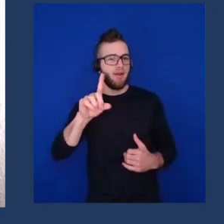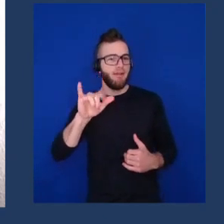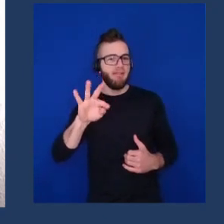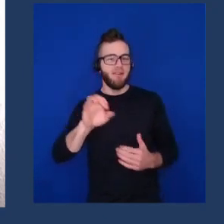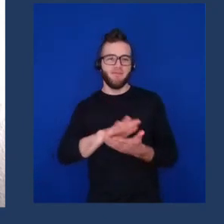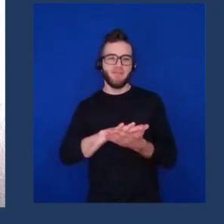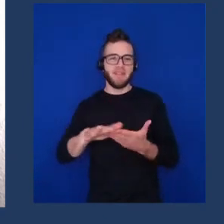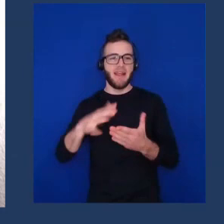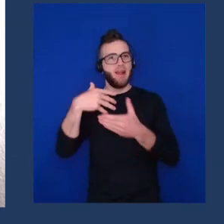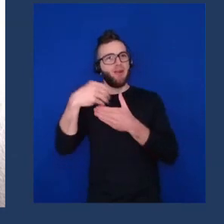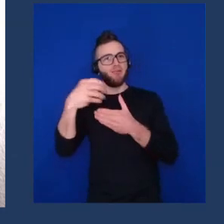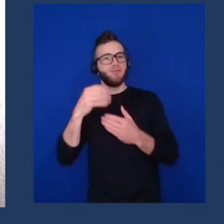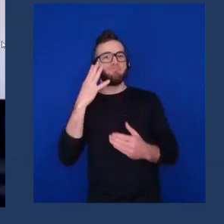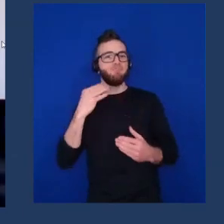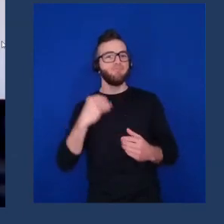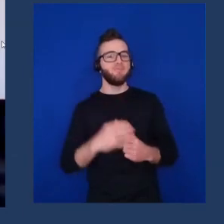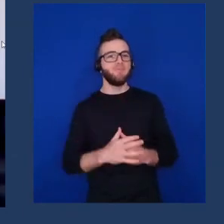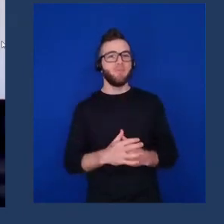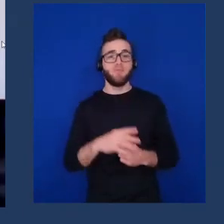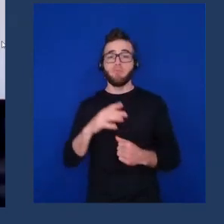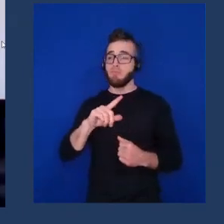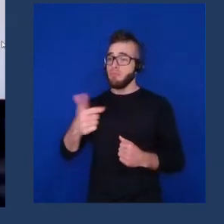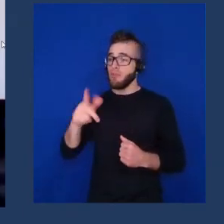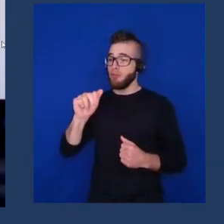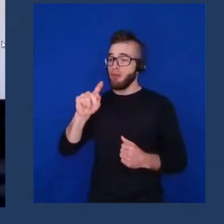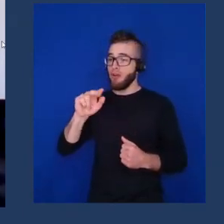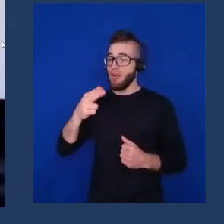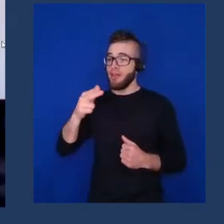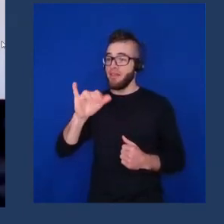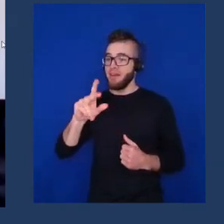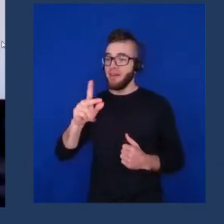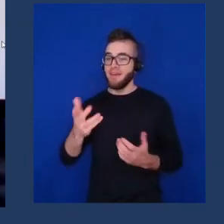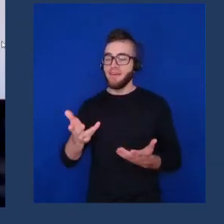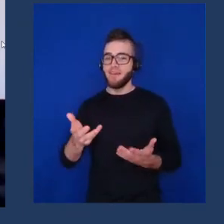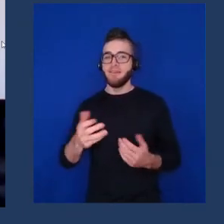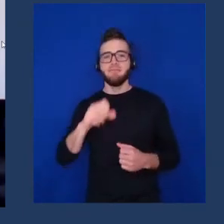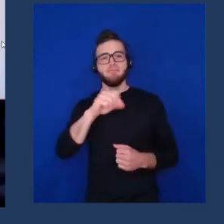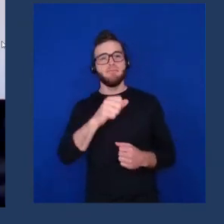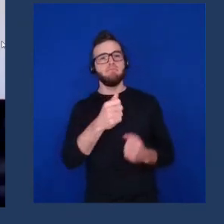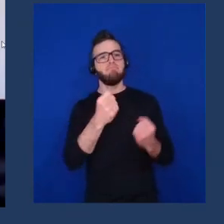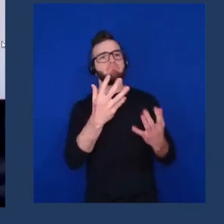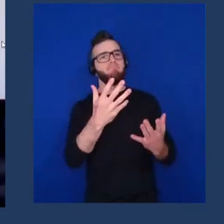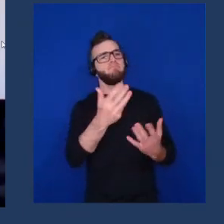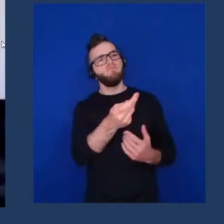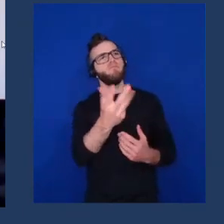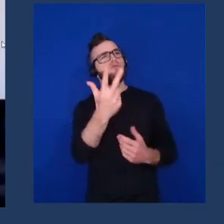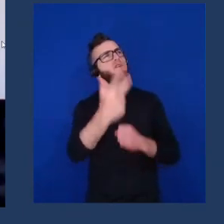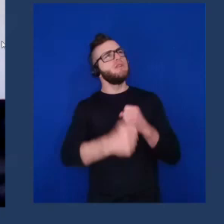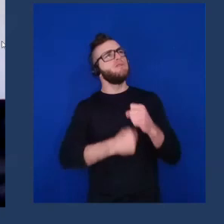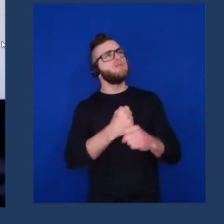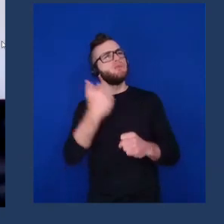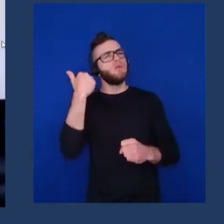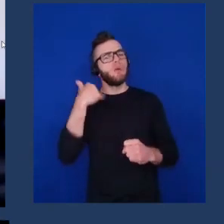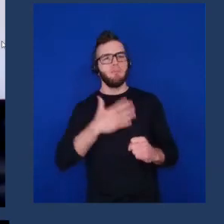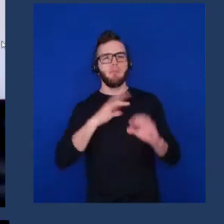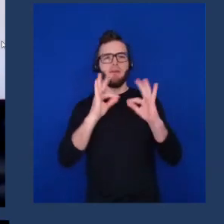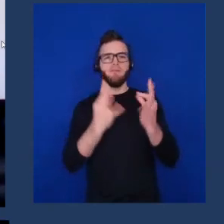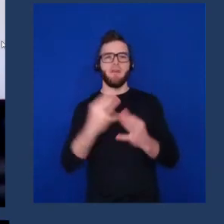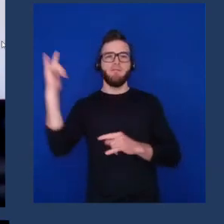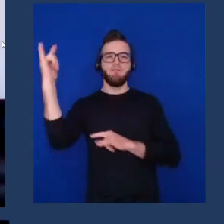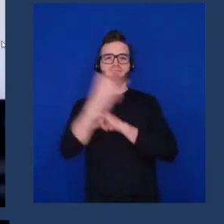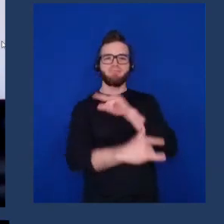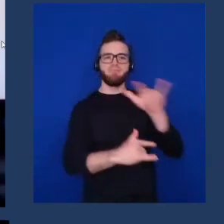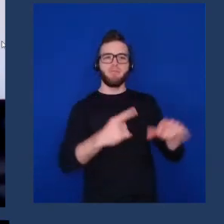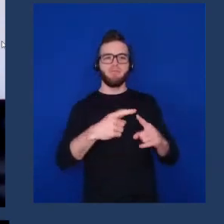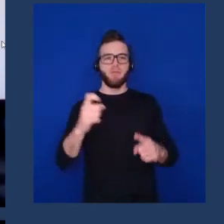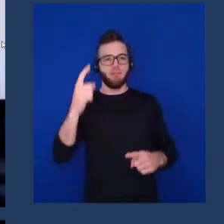memory? Yeah, so nearly 3 years ago, my family flew down from India for my birthday, and somehow they managed to keep this a secret. And so that